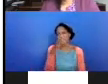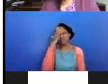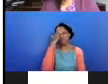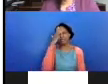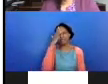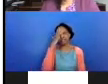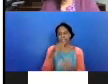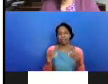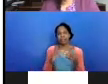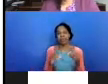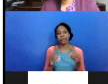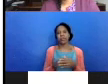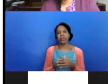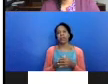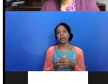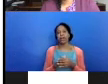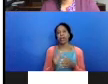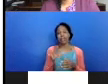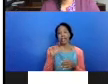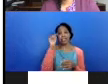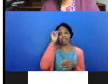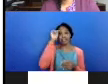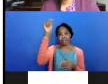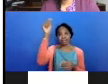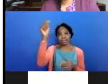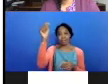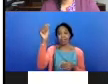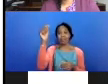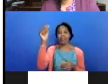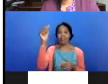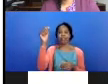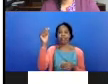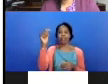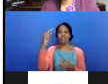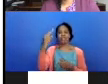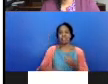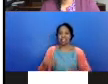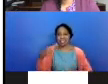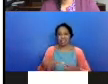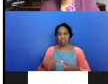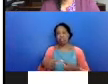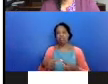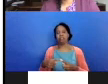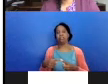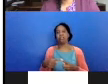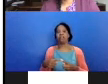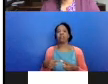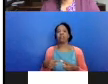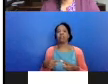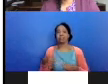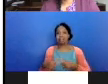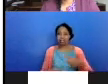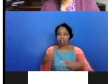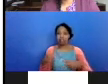intention behind that theorizing around cycle of violence was that it was trying to highlight that kind of